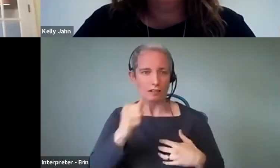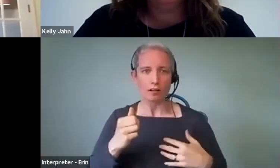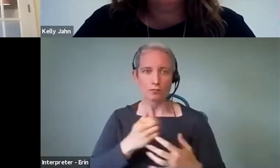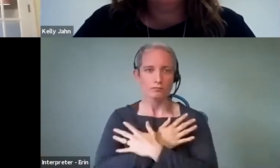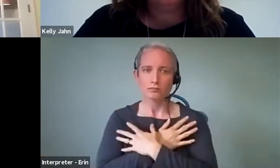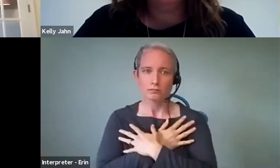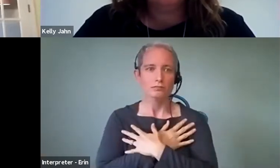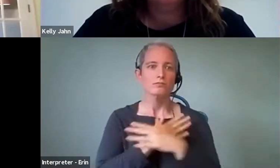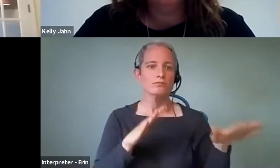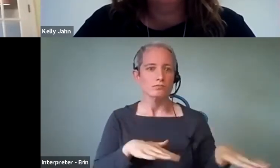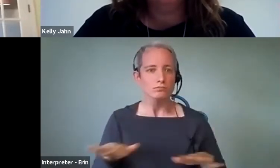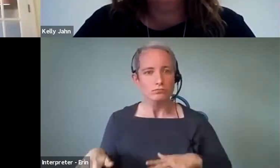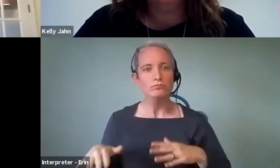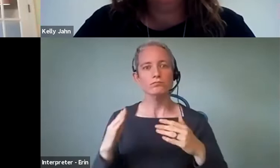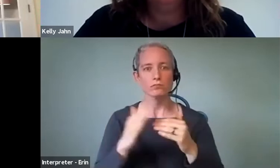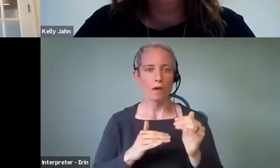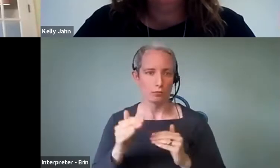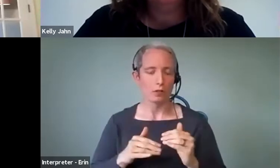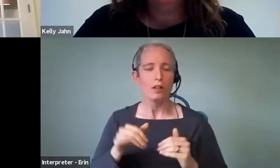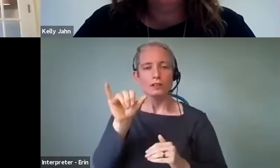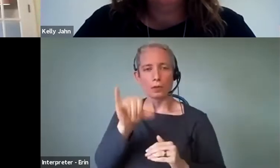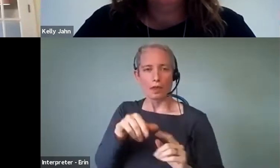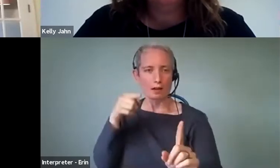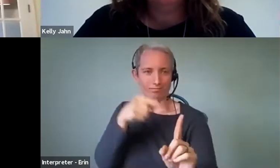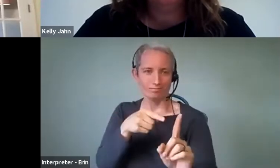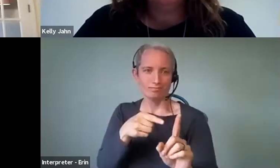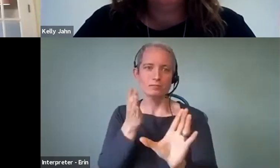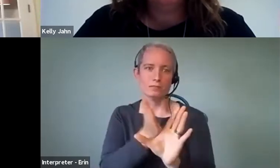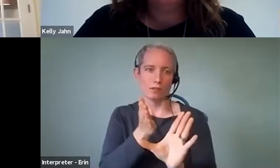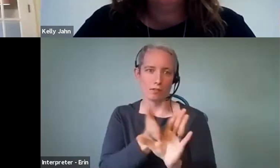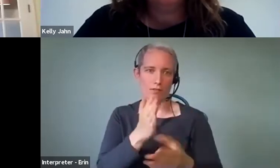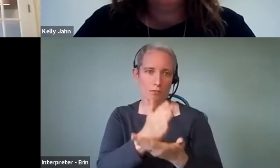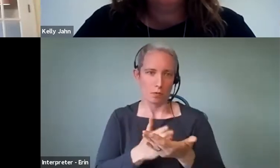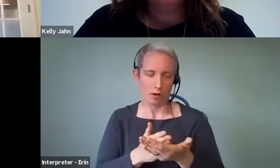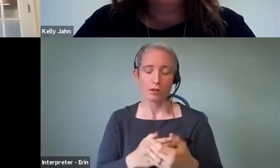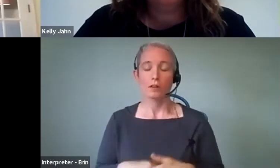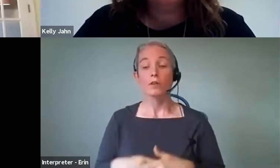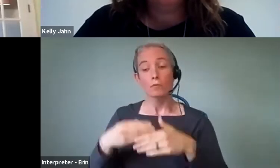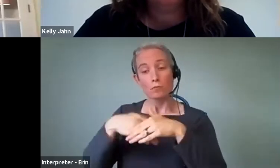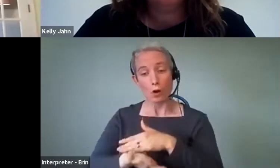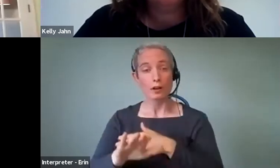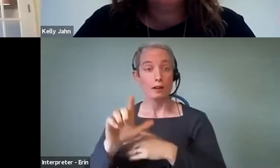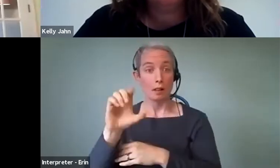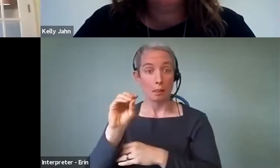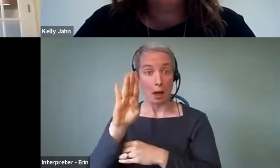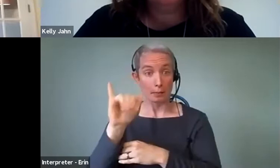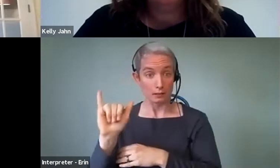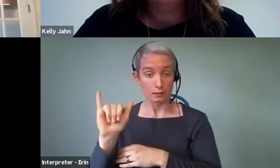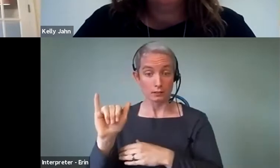that psychological component. When you walk into our lobby of one of the buildings, wherever it may